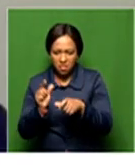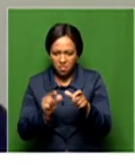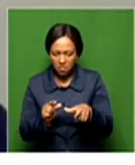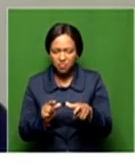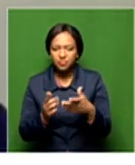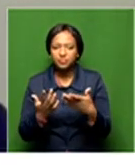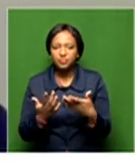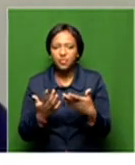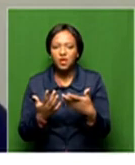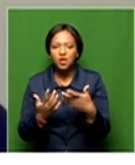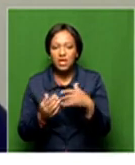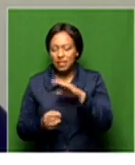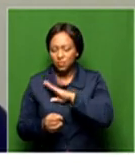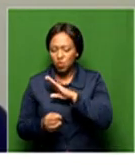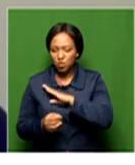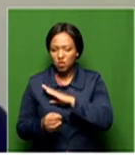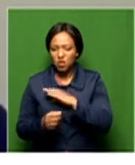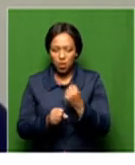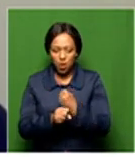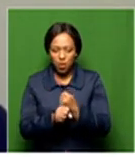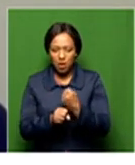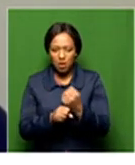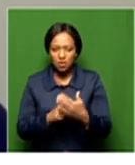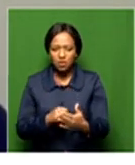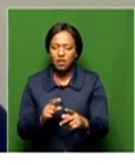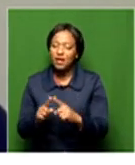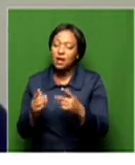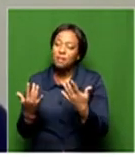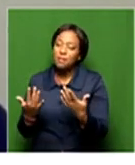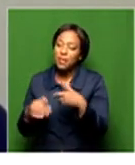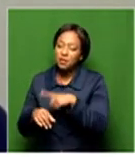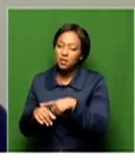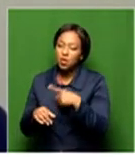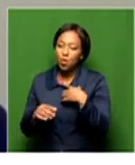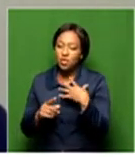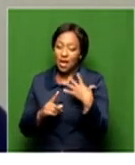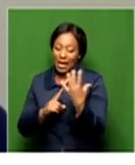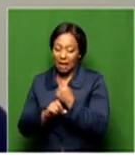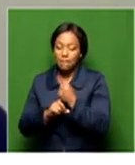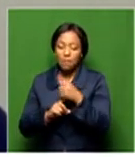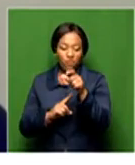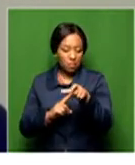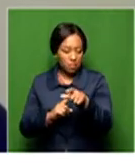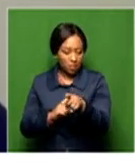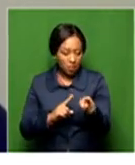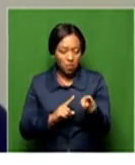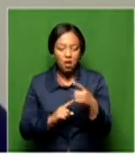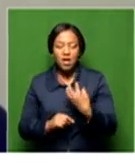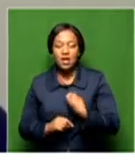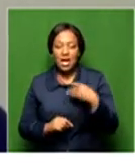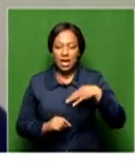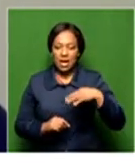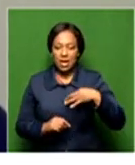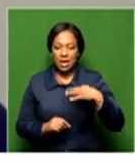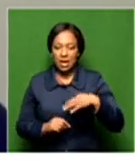the soldiers were operating. And by the way, the kidnappers of this young girl was